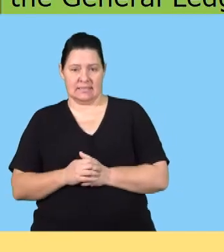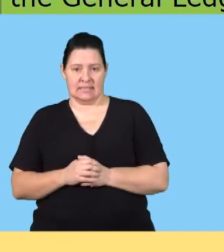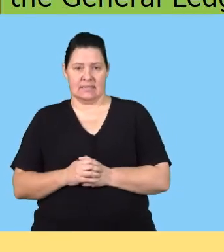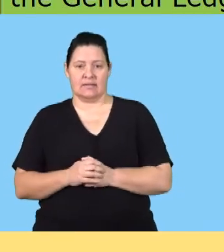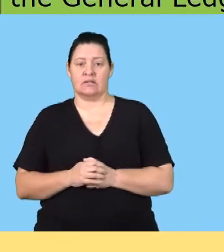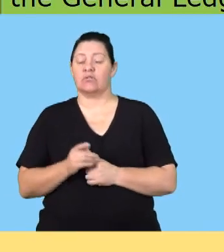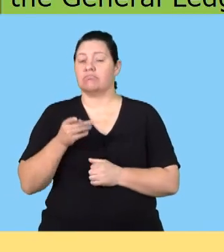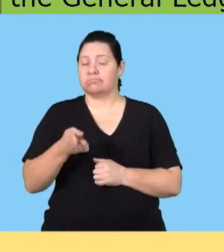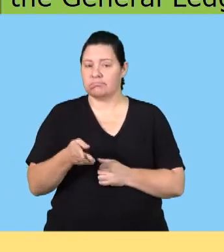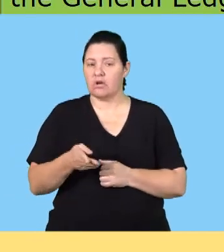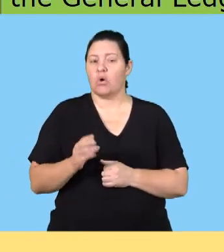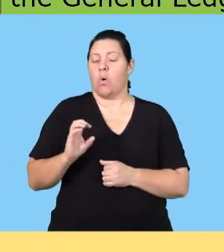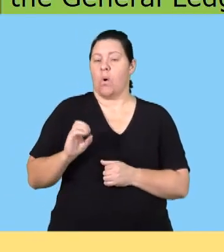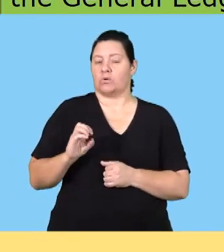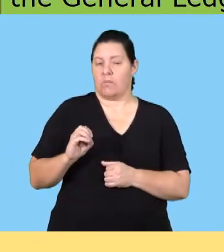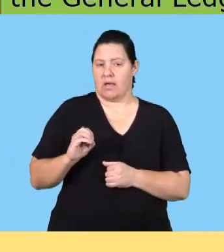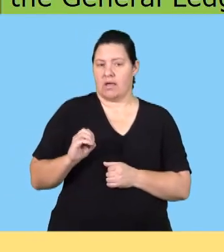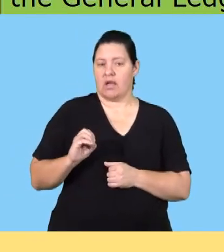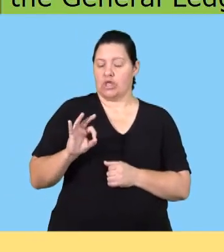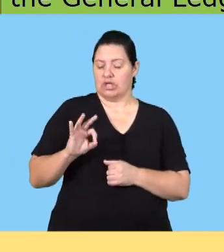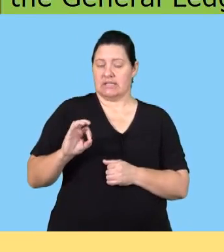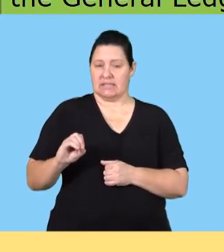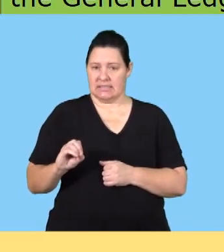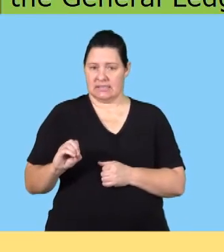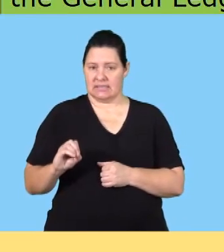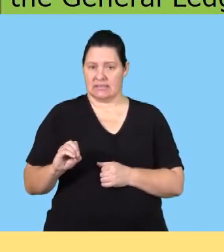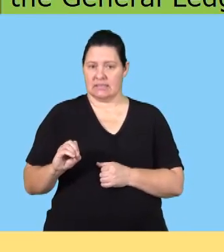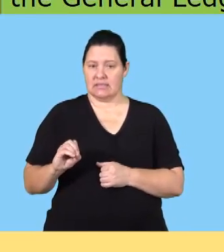I'm coming here, I will say October 30,